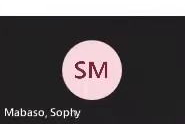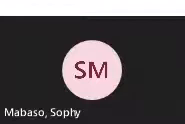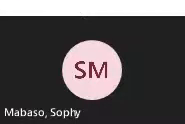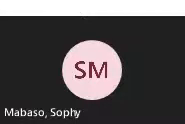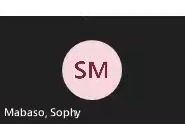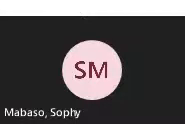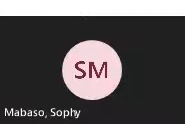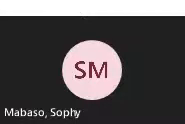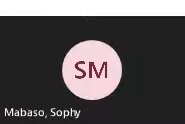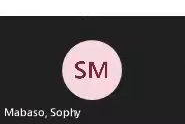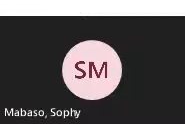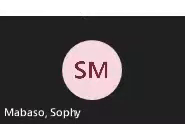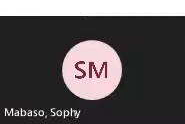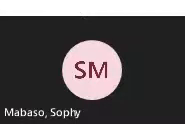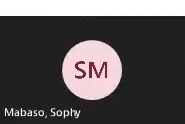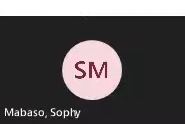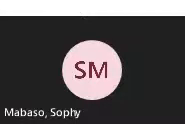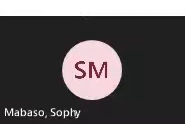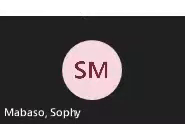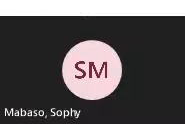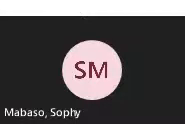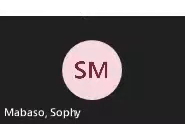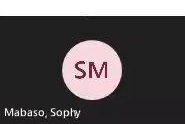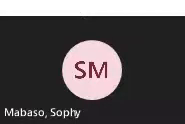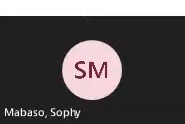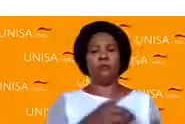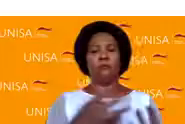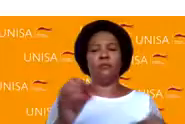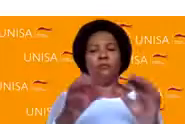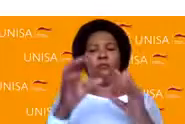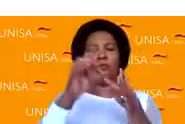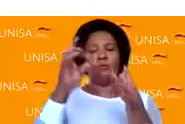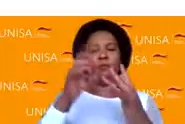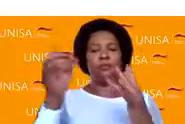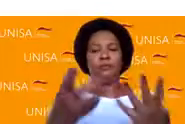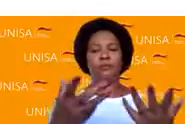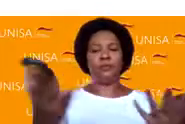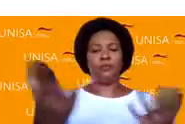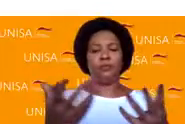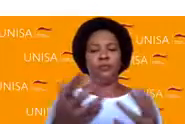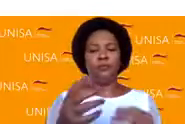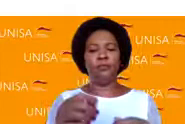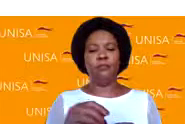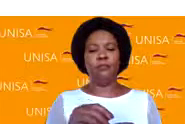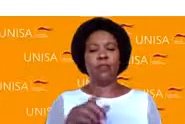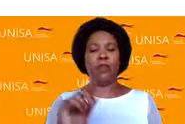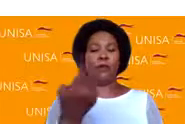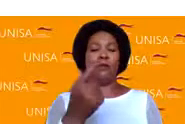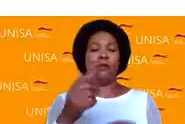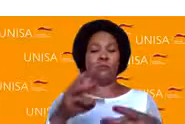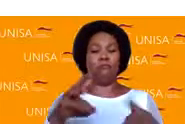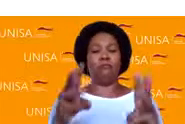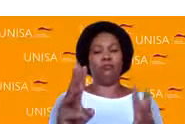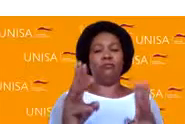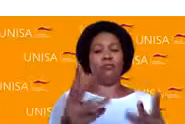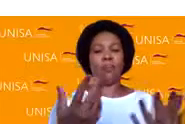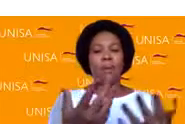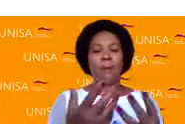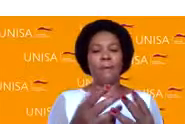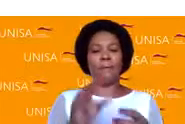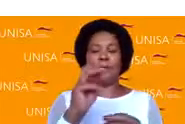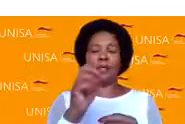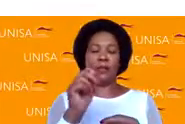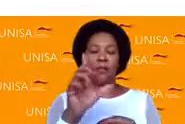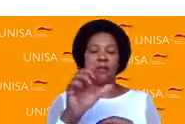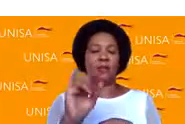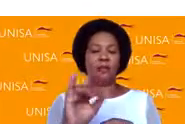a bigger text box. But now I've got options. So I've got, for instance, I can make this bold or in italic. I can